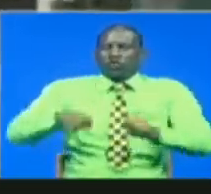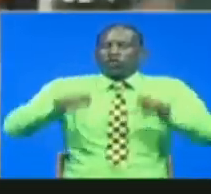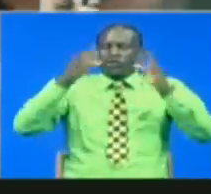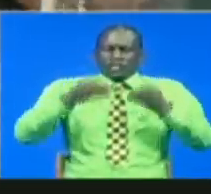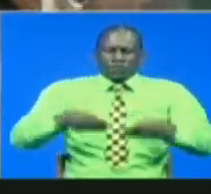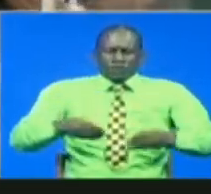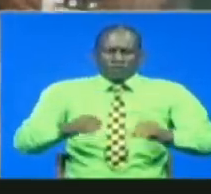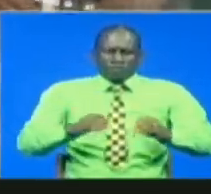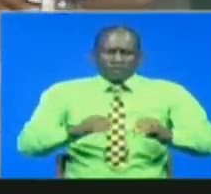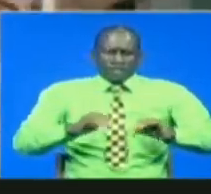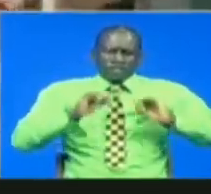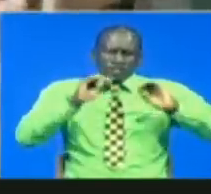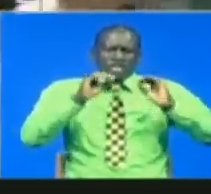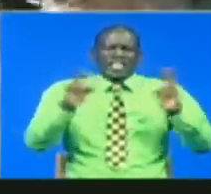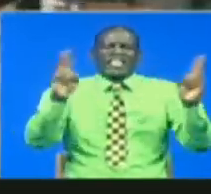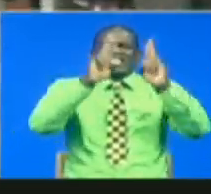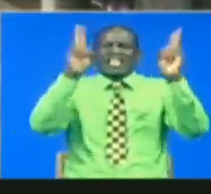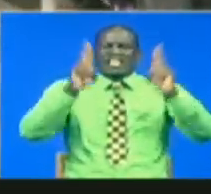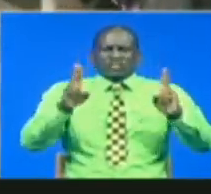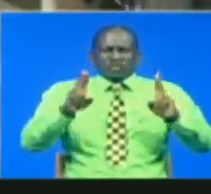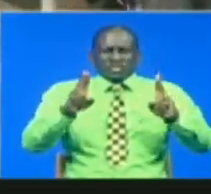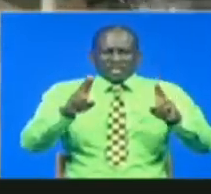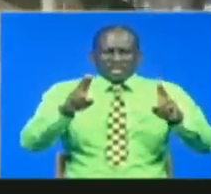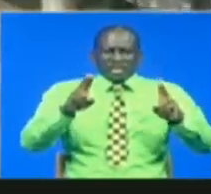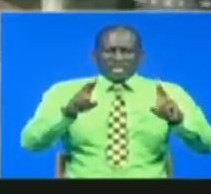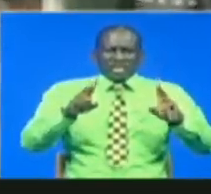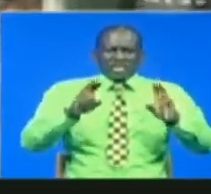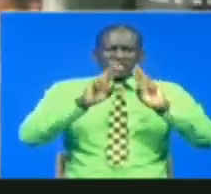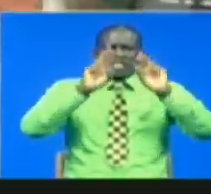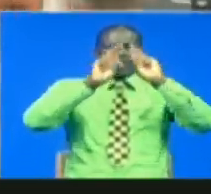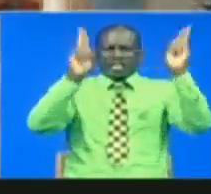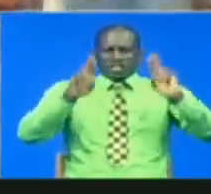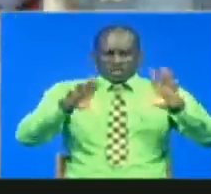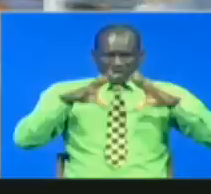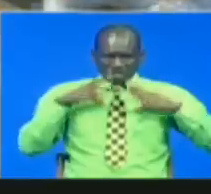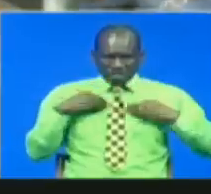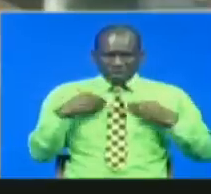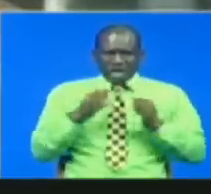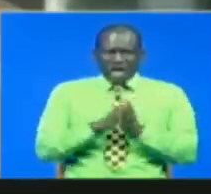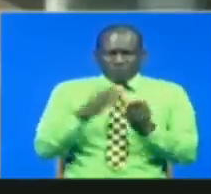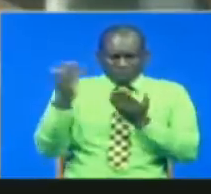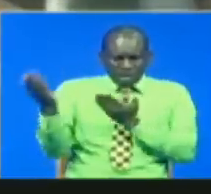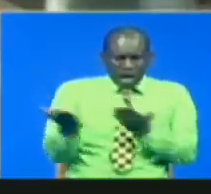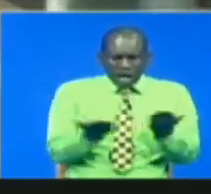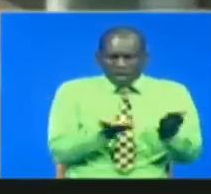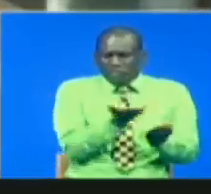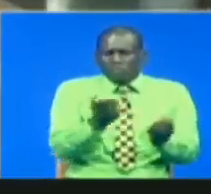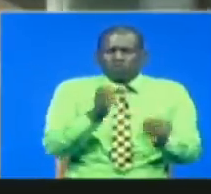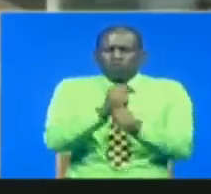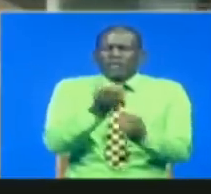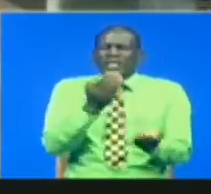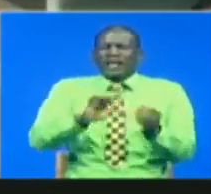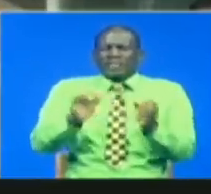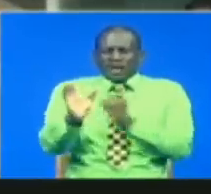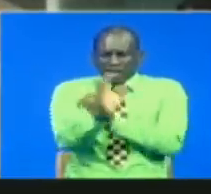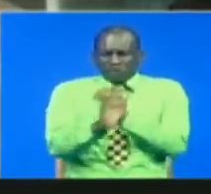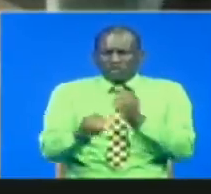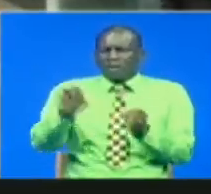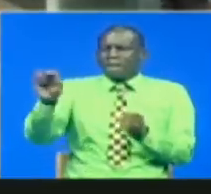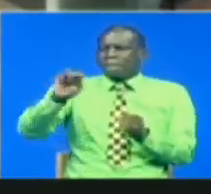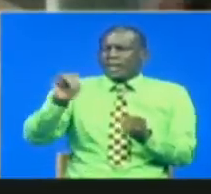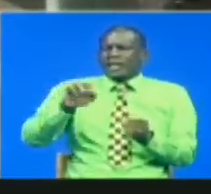given is internationally acquired and will allow them to work in any other country. Mel Miendo,